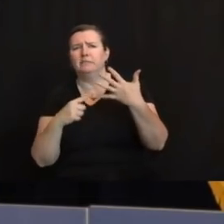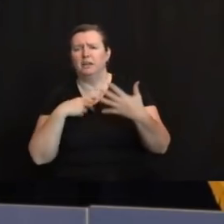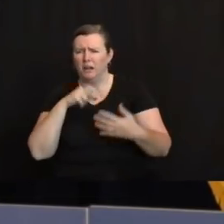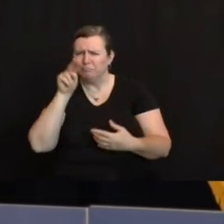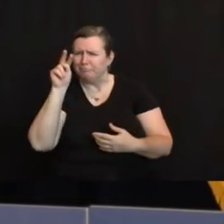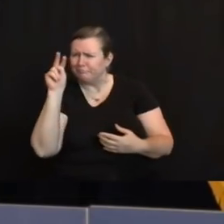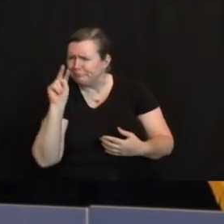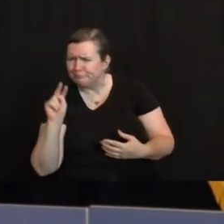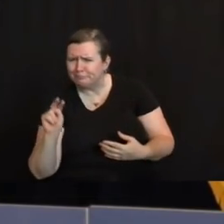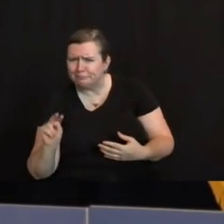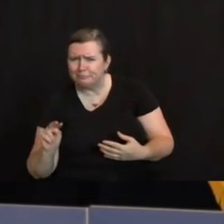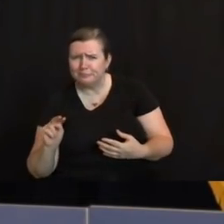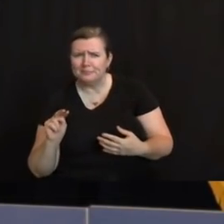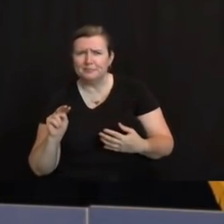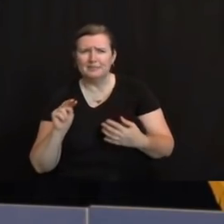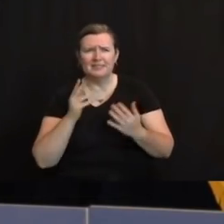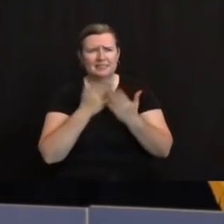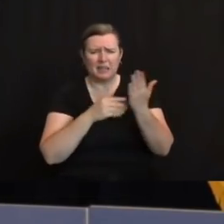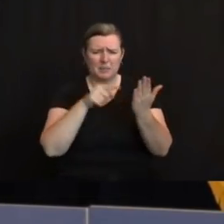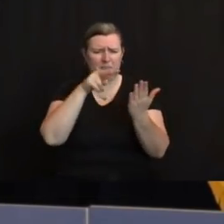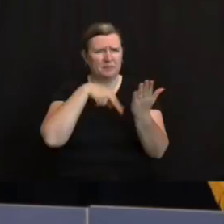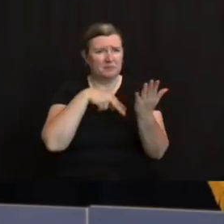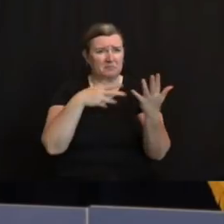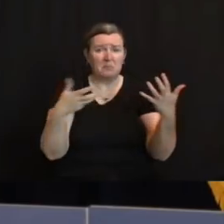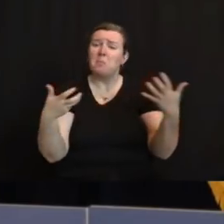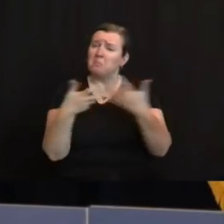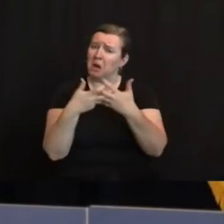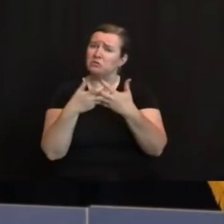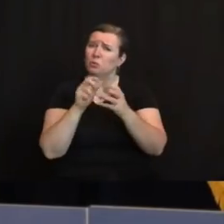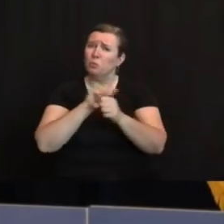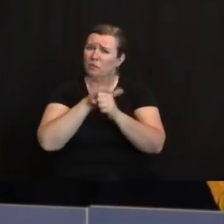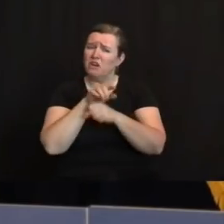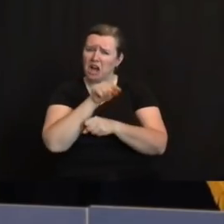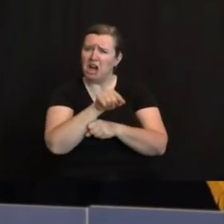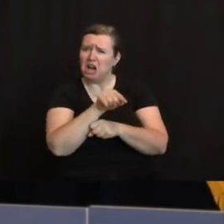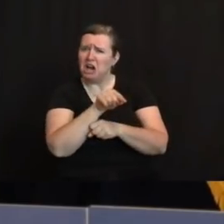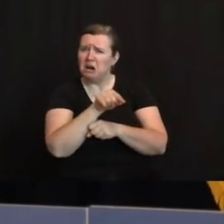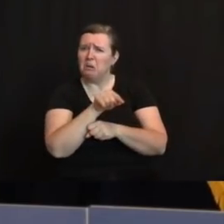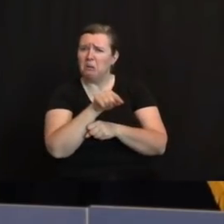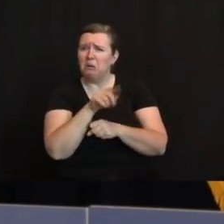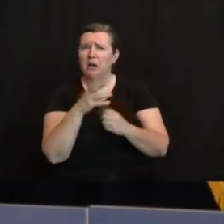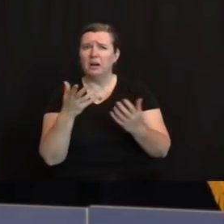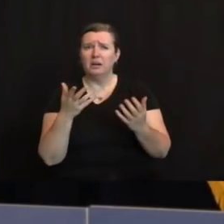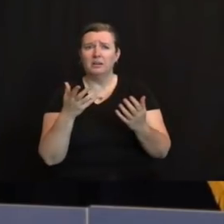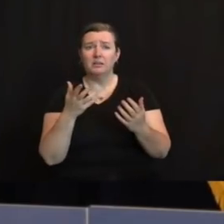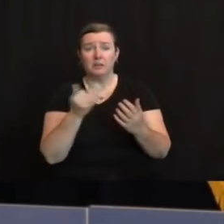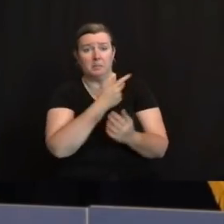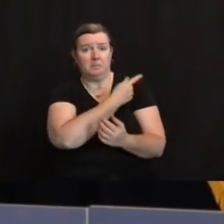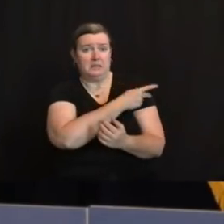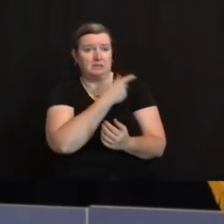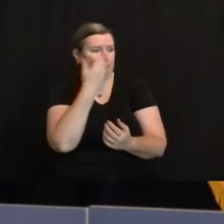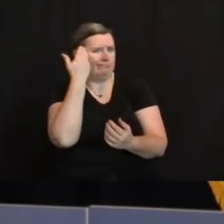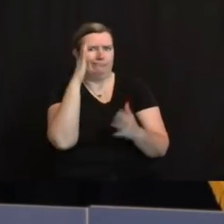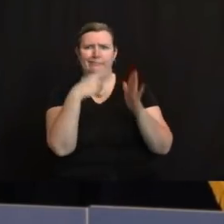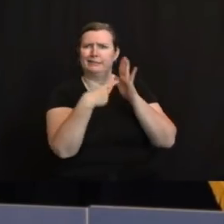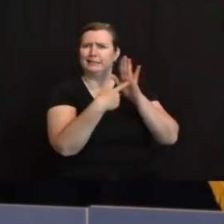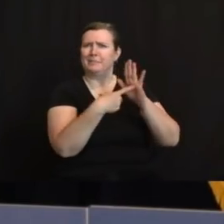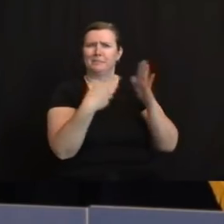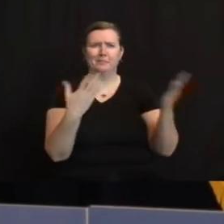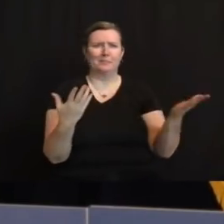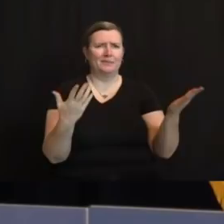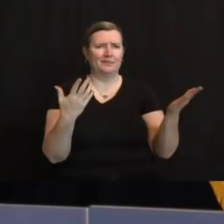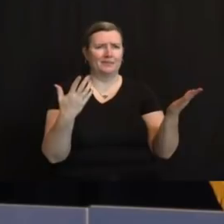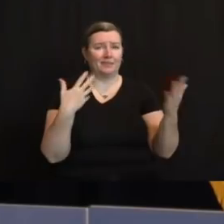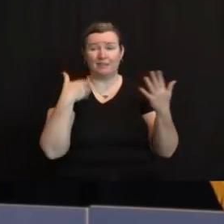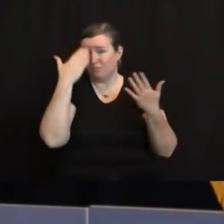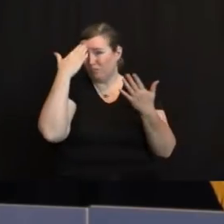any of those match COVID in them. Because we don't know very much about that patient, we don't know whether they had symptoms, we don't know anything else about them besides the